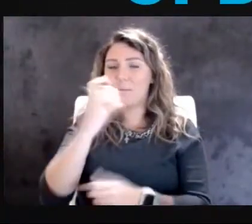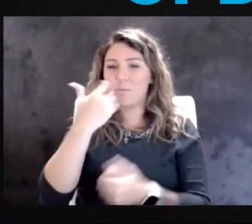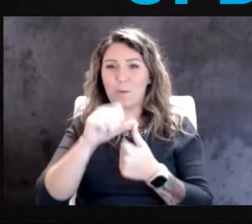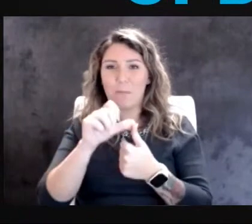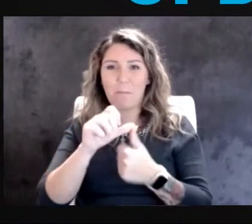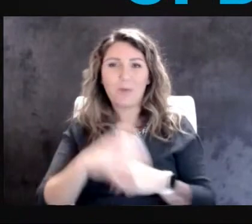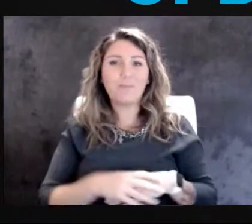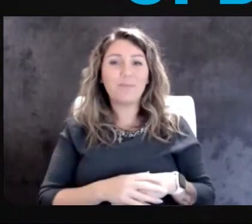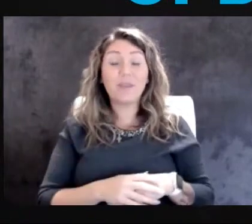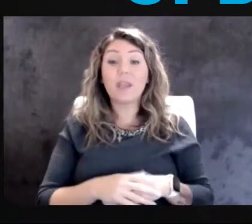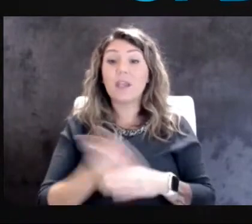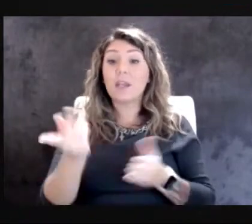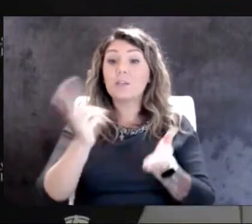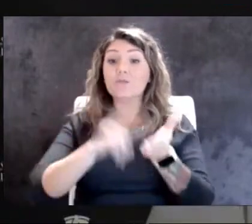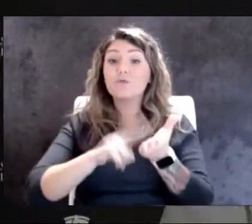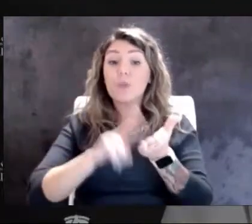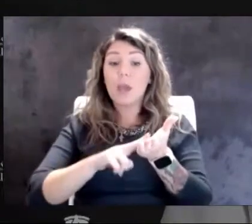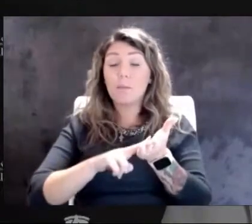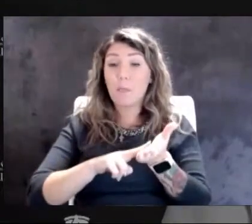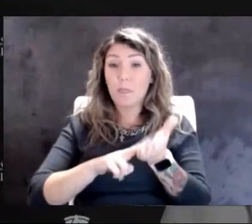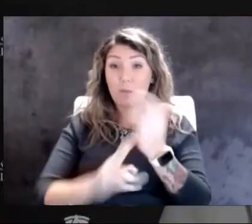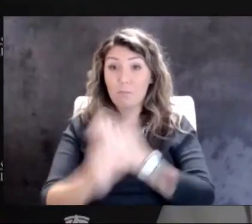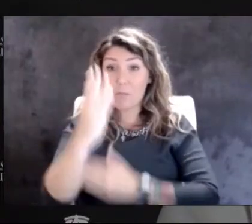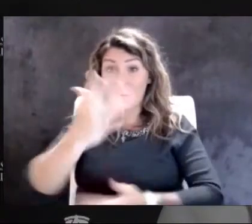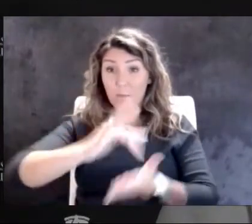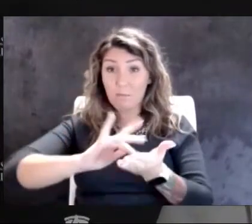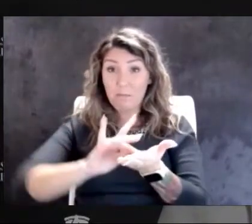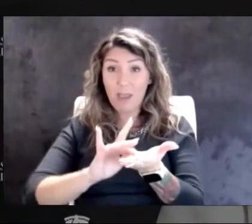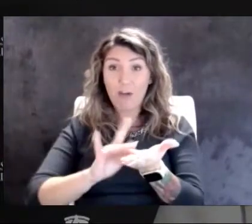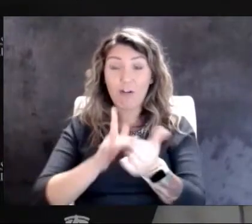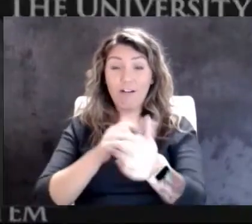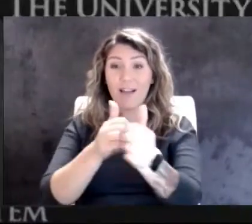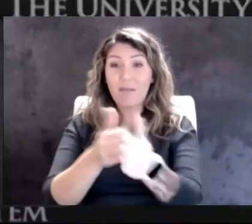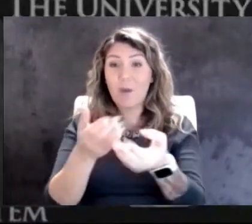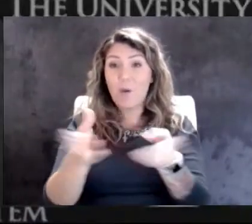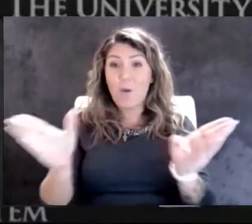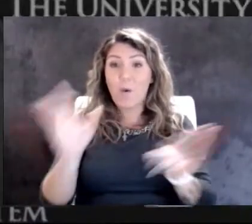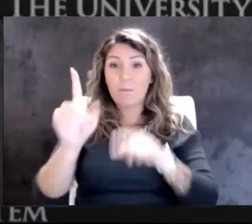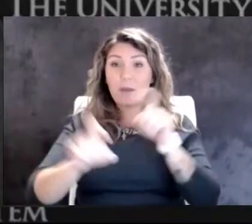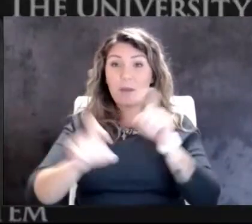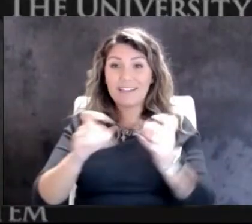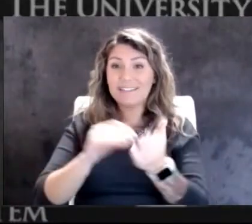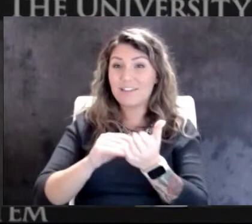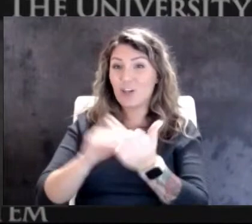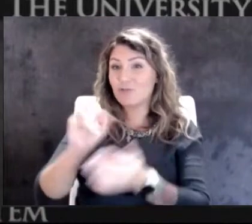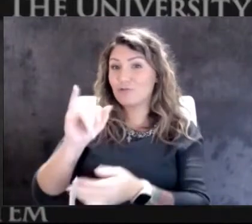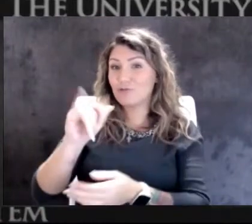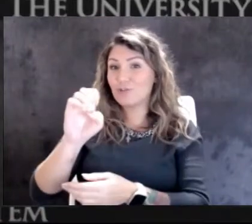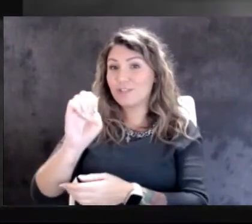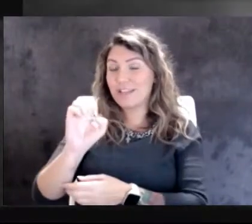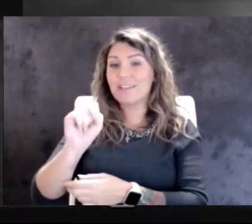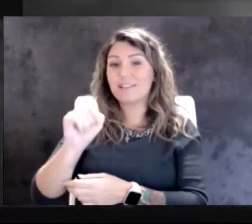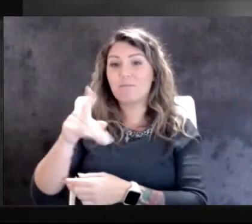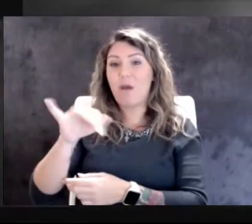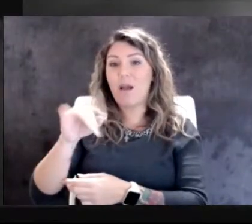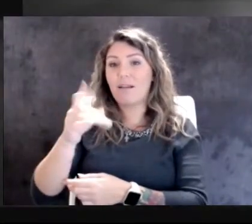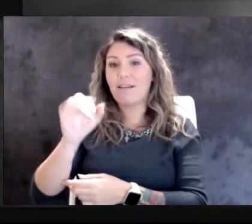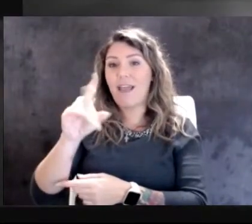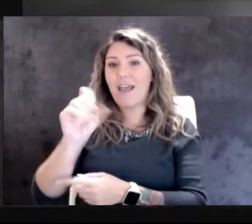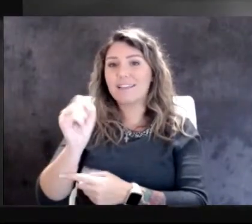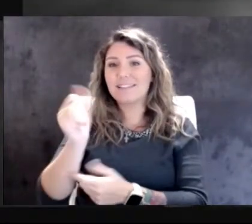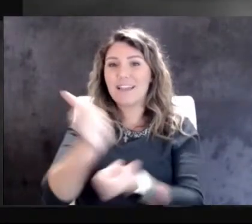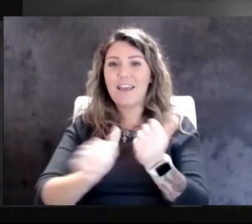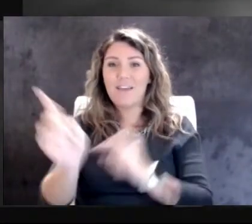to our morning medical update and open mics with Dr. Stites podcasts. Now everywhere podcasts are